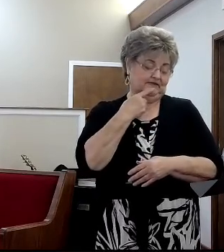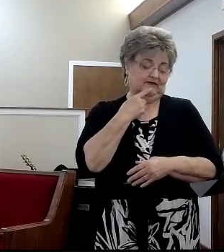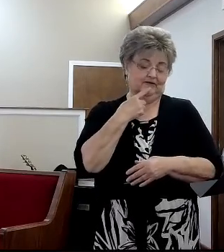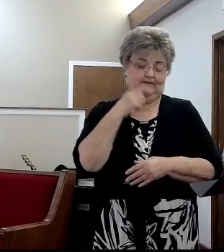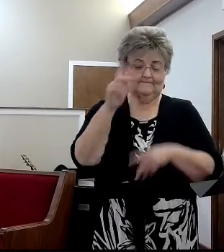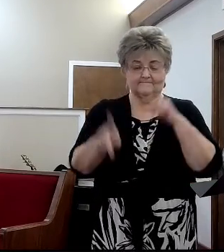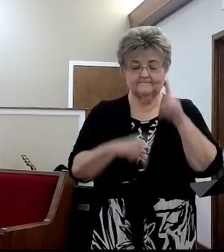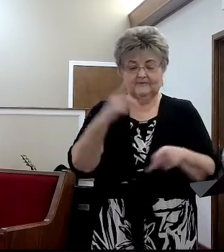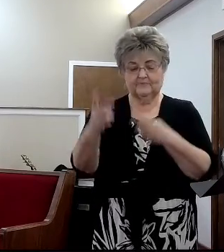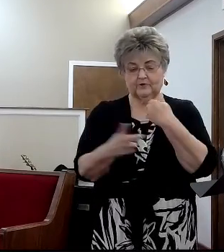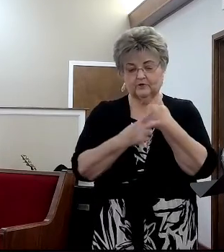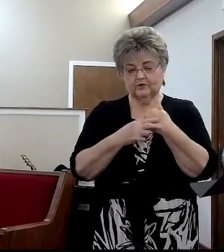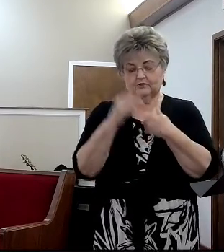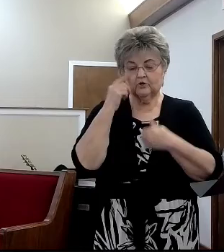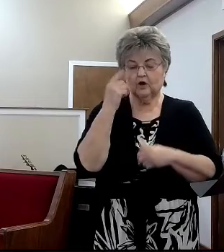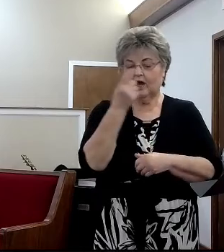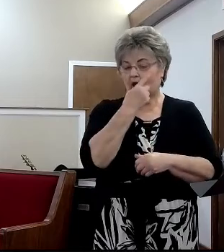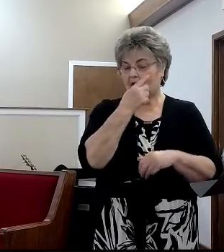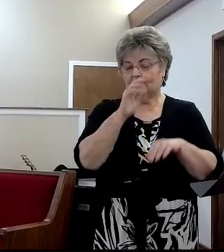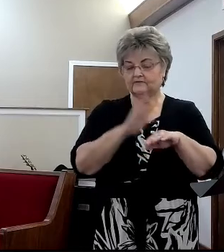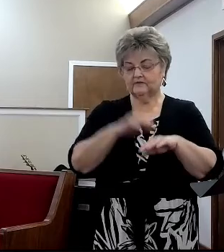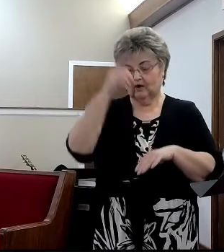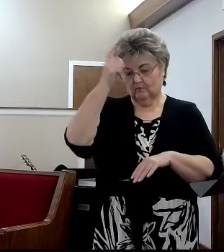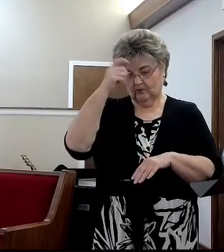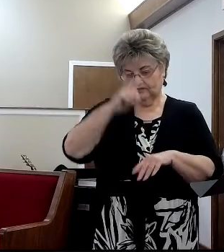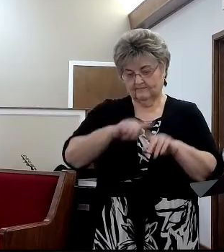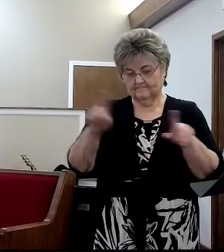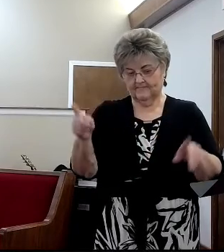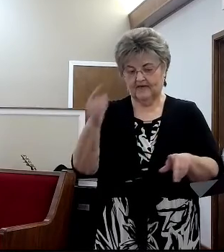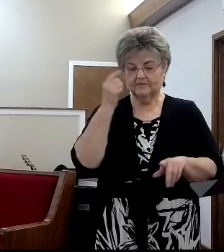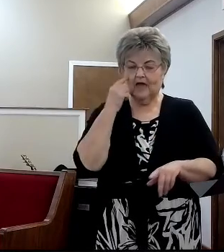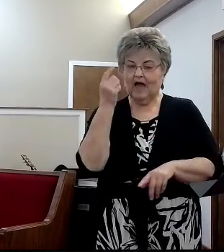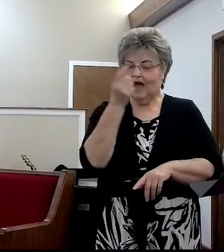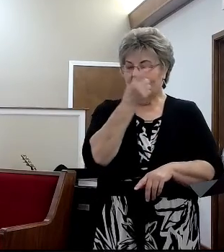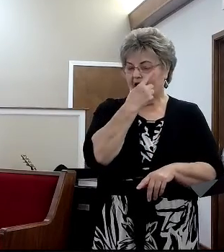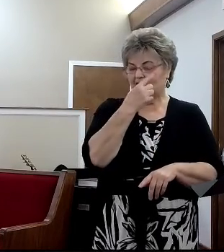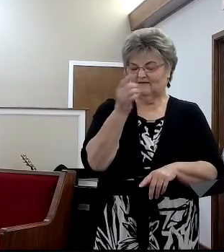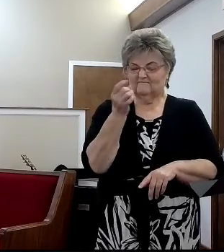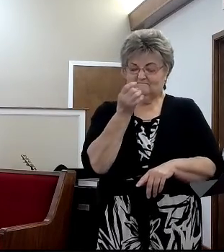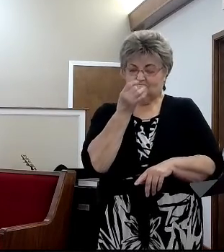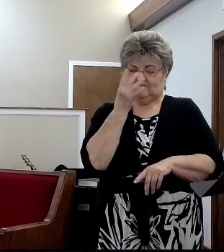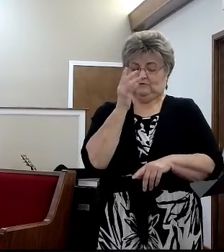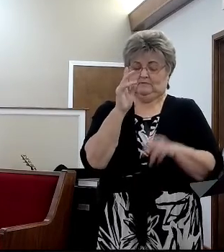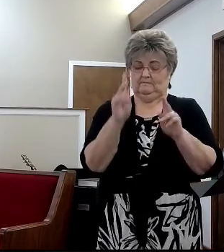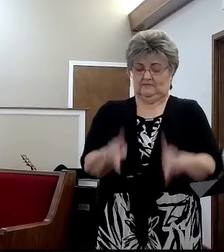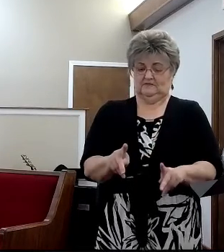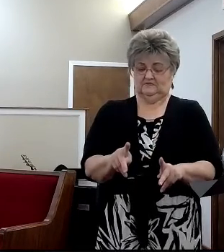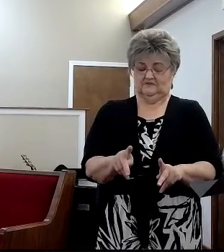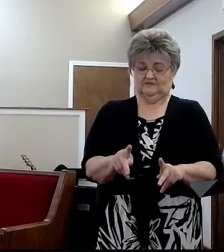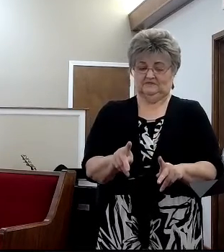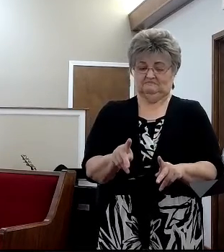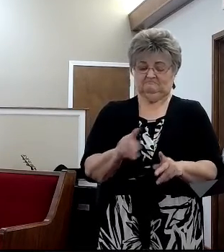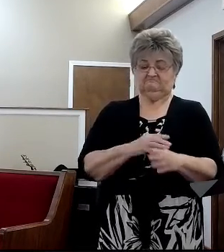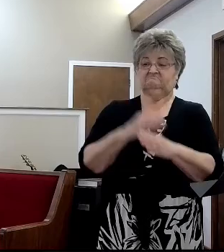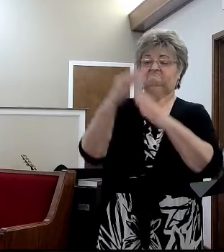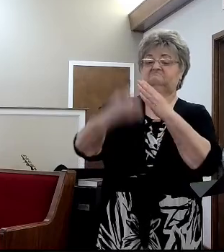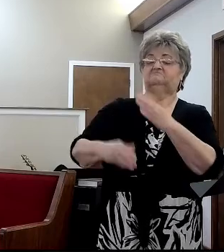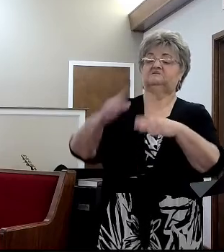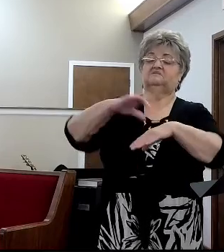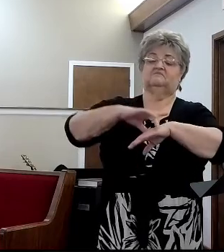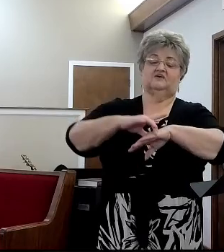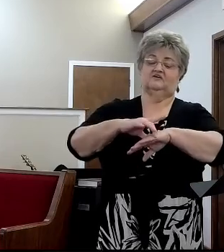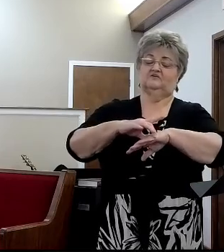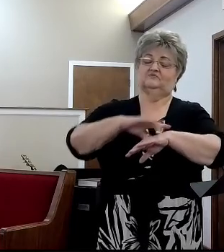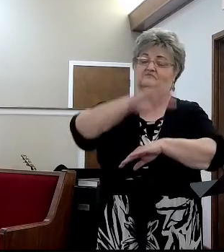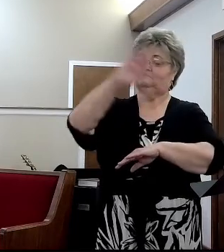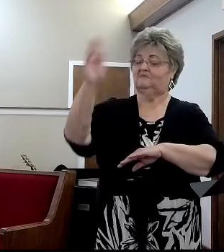but the eyes of a fool are in the ends of the earth, so they never find wisdom. That's what the Bible says. To keep our eyes fixed on wisdom,